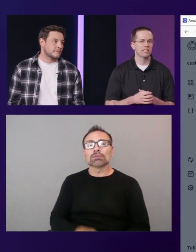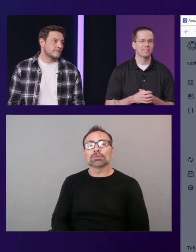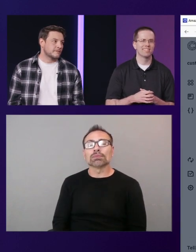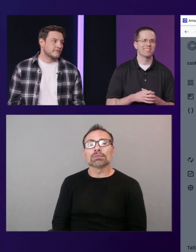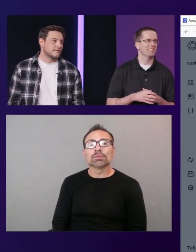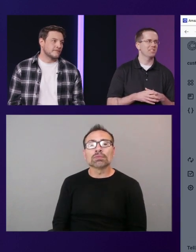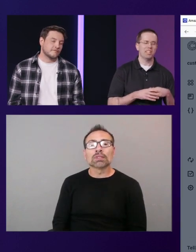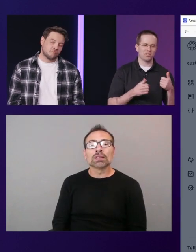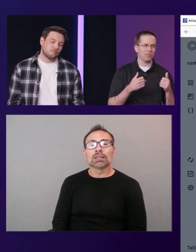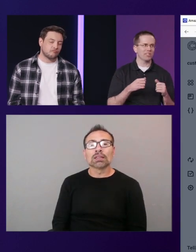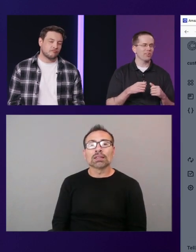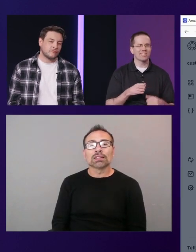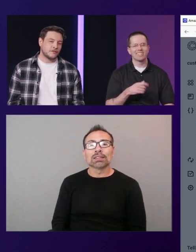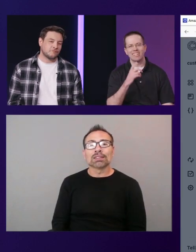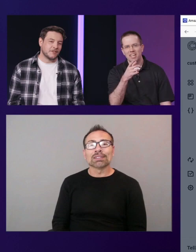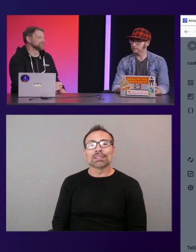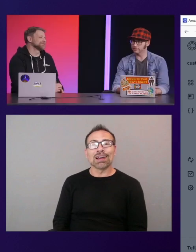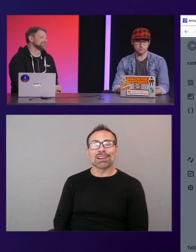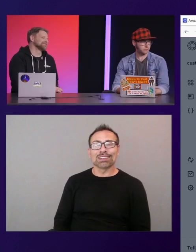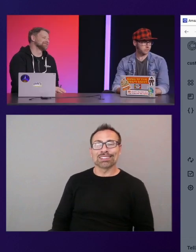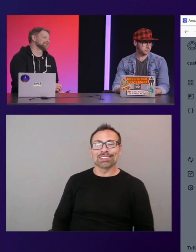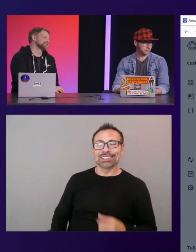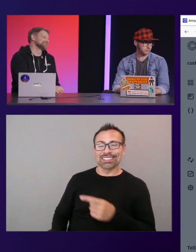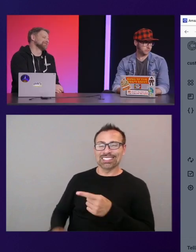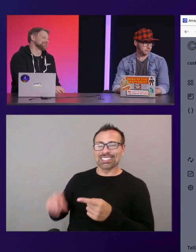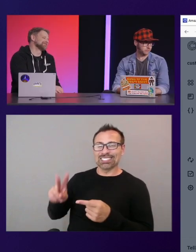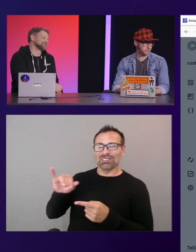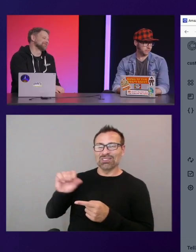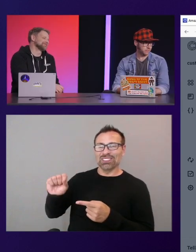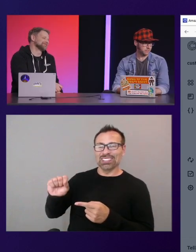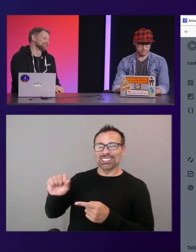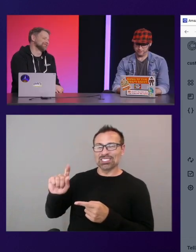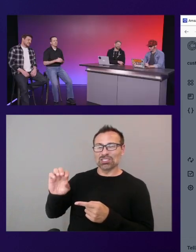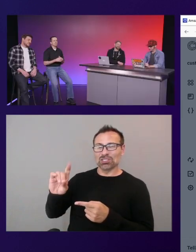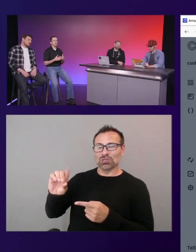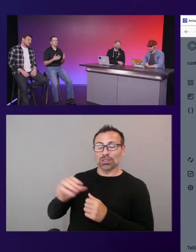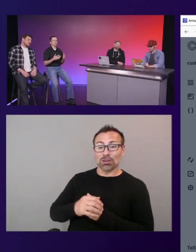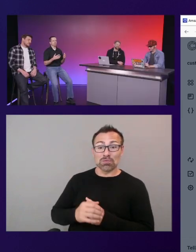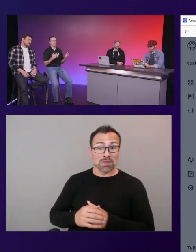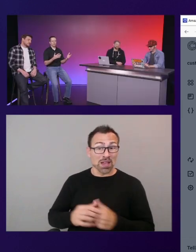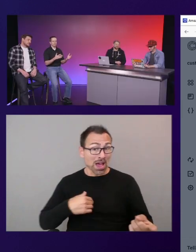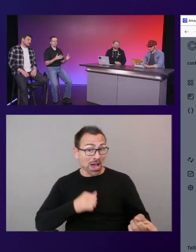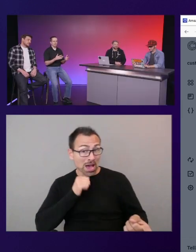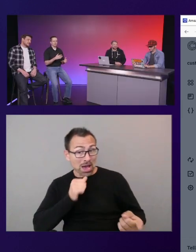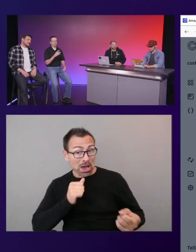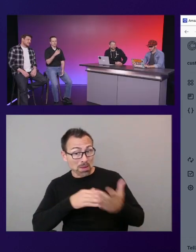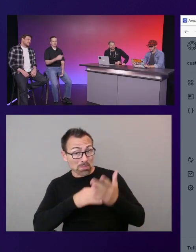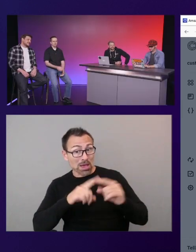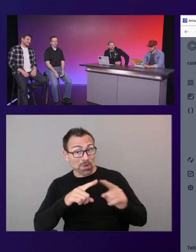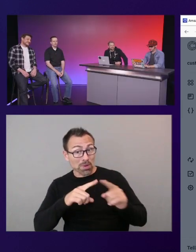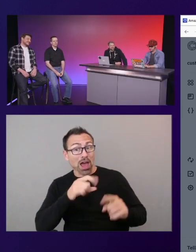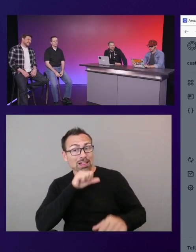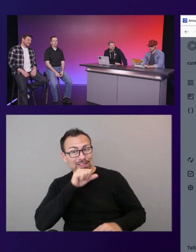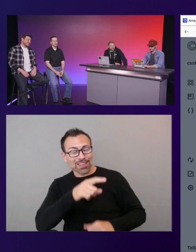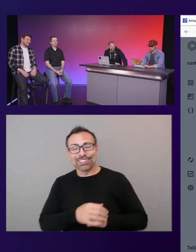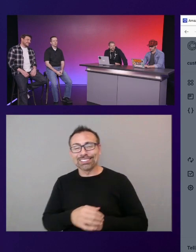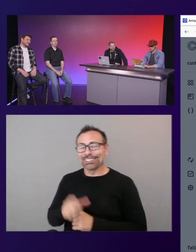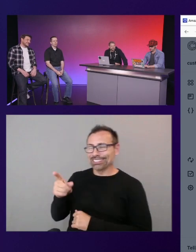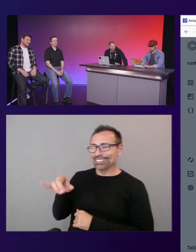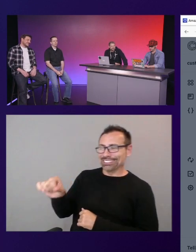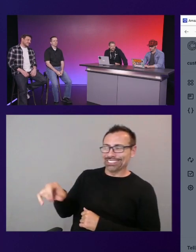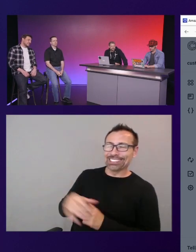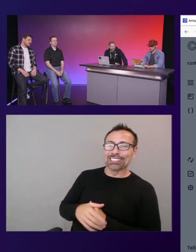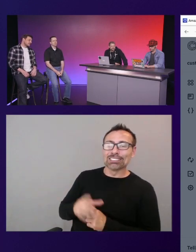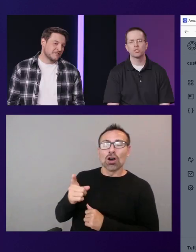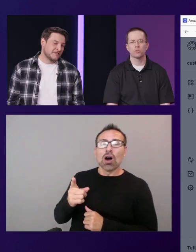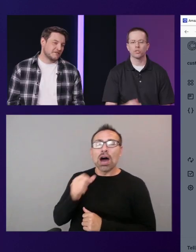biased, but that's a great choice. It's a great choice. Yeah. So. And then I have the option here to work in the main branch. I don't want to do that either. So I'll actually create a new branch